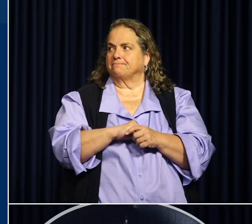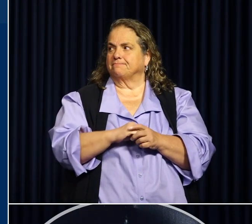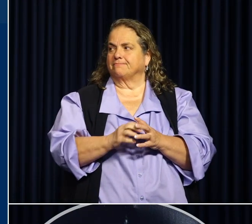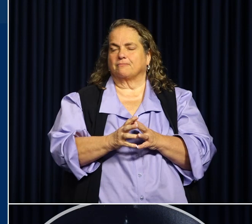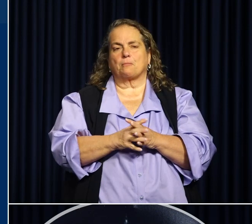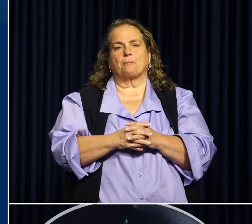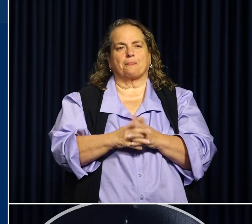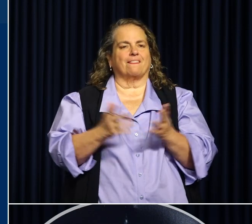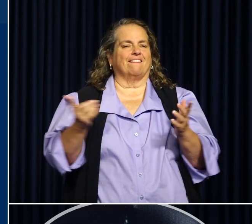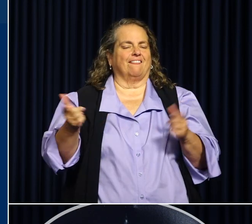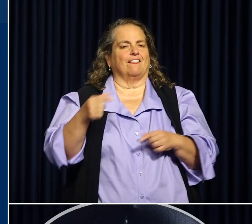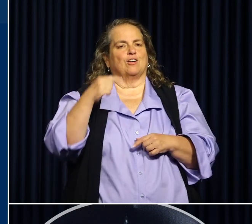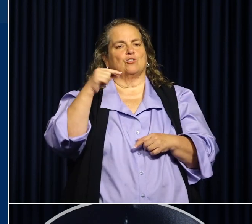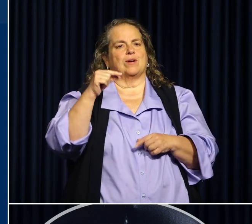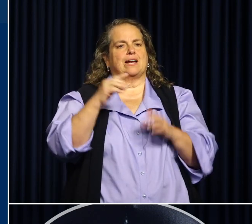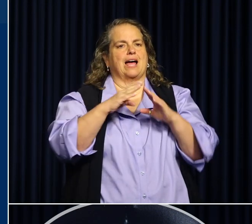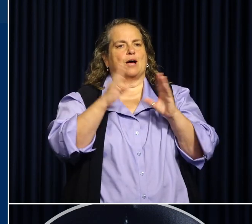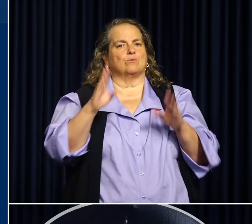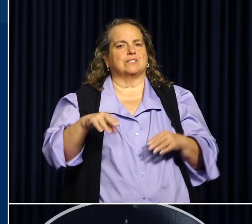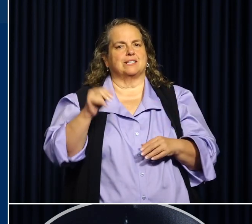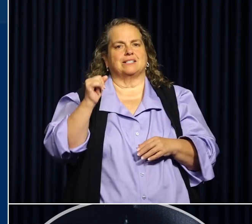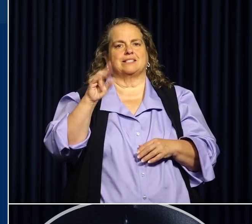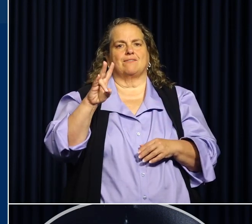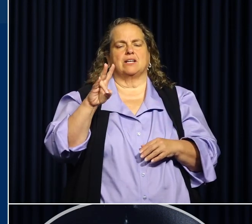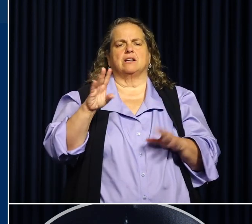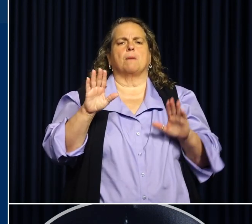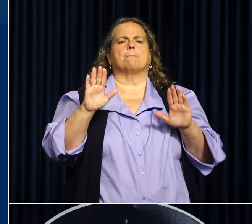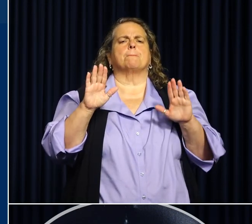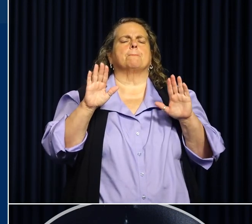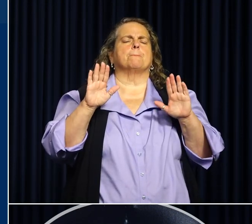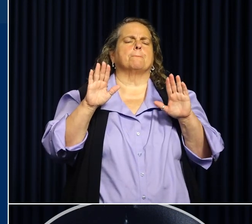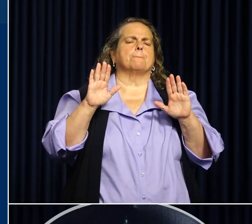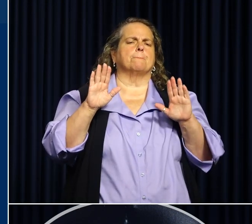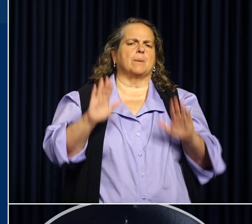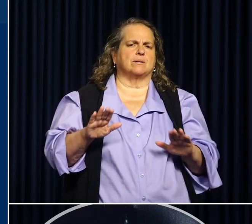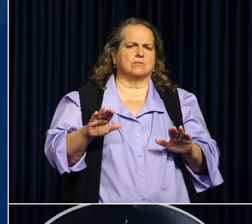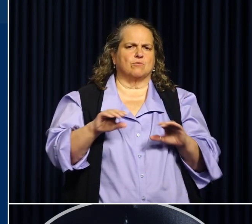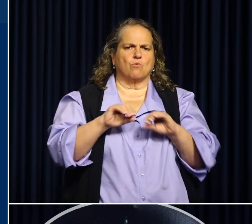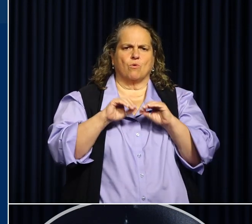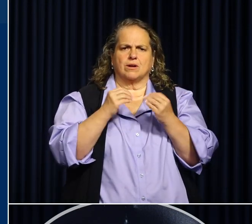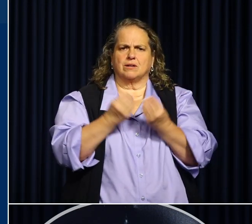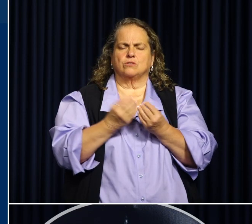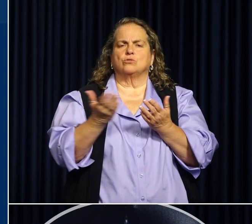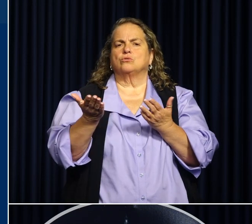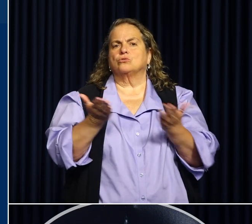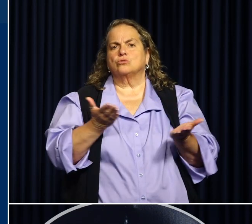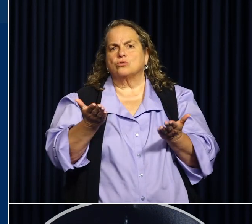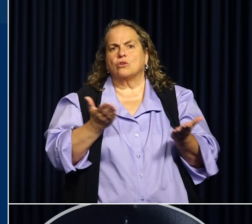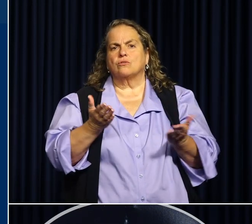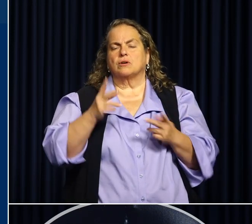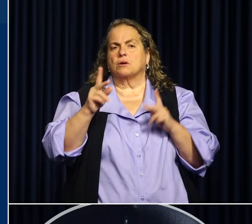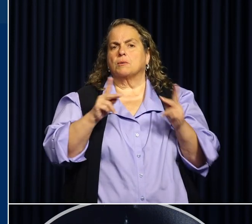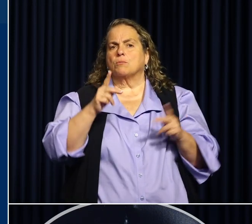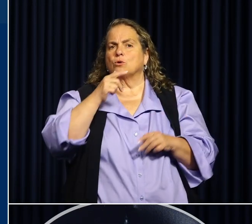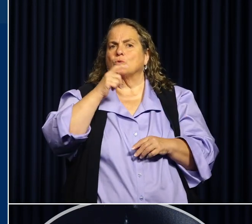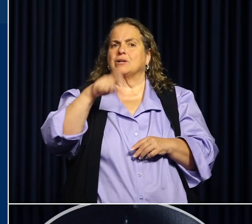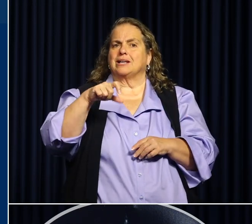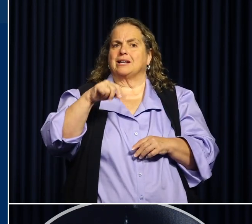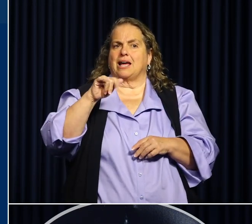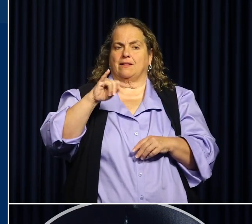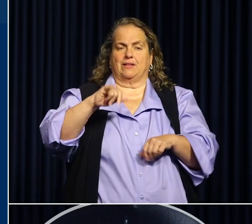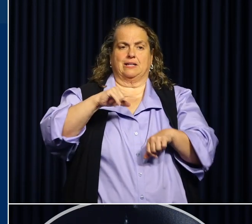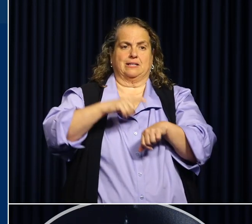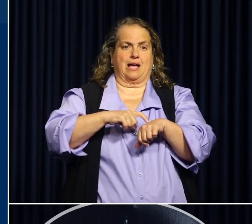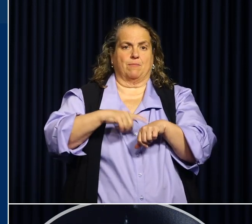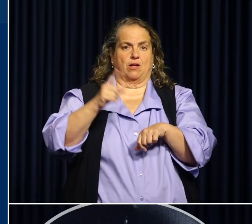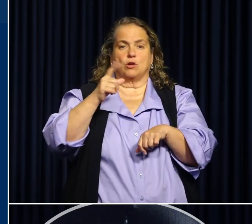Yeah, so this is Greenhouse 17, an amazing organization serving folks who need it at the time they need